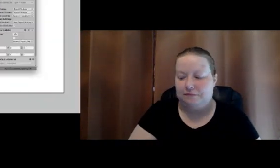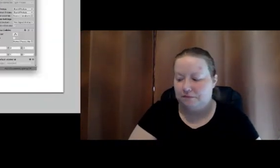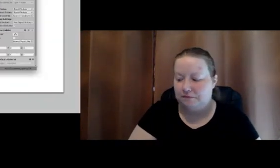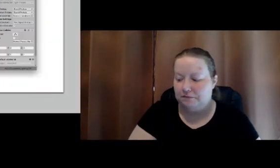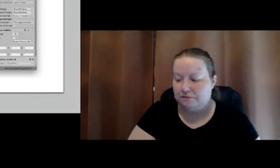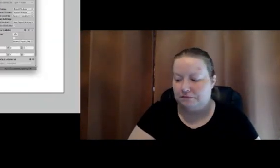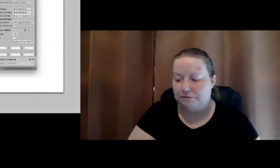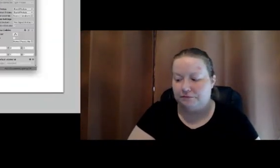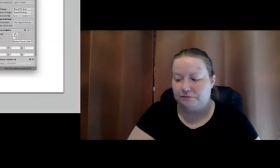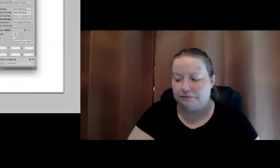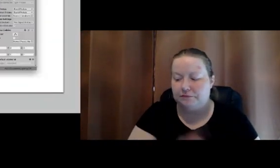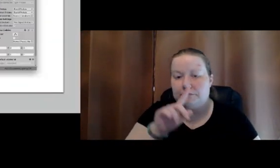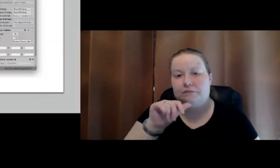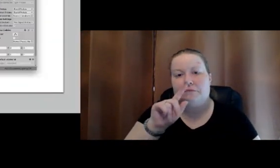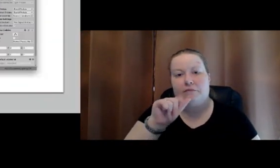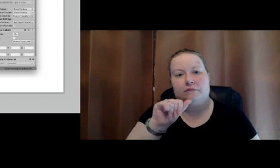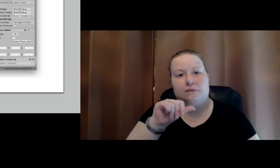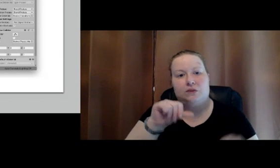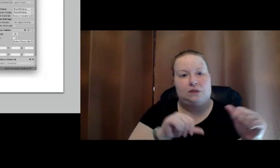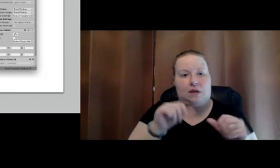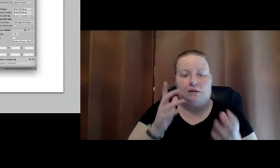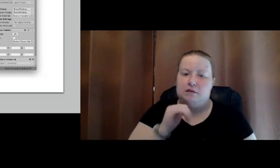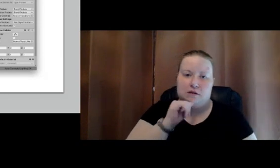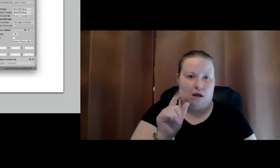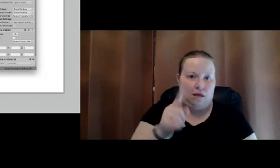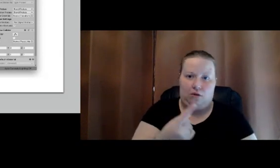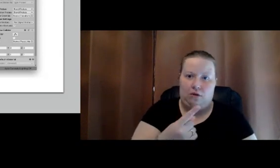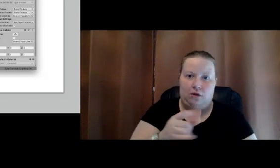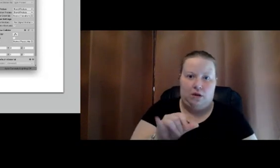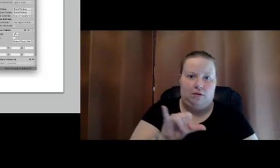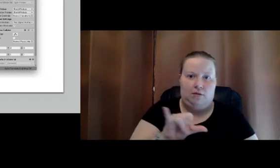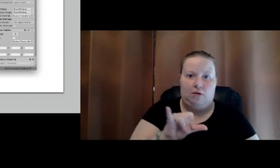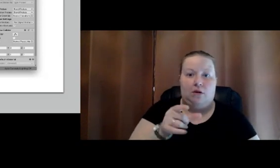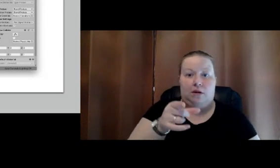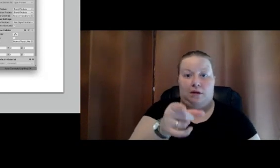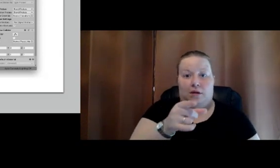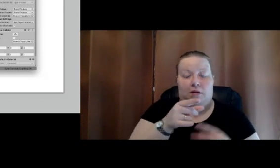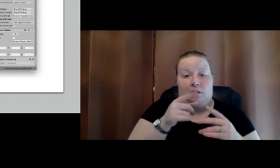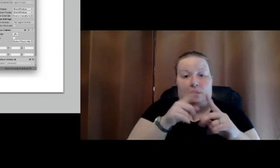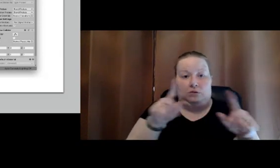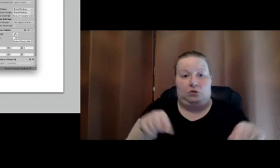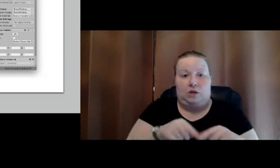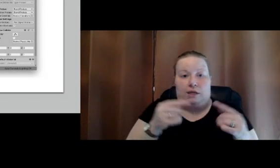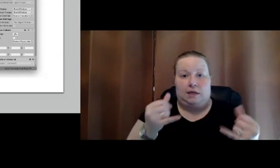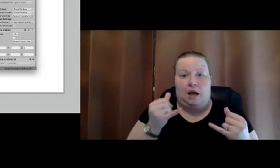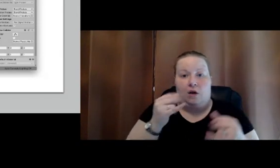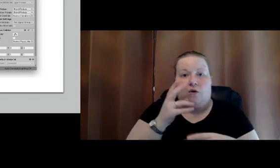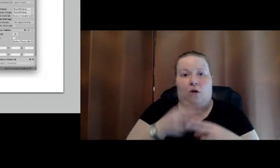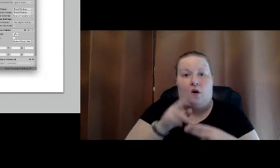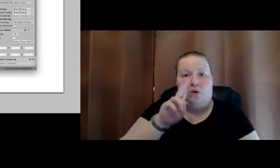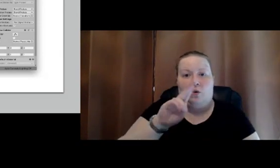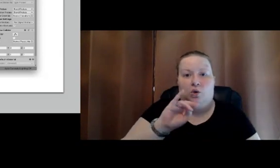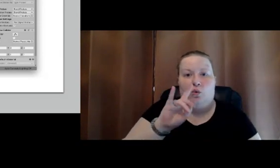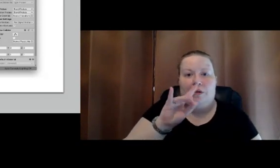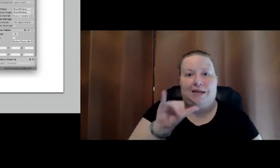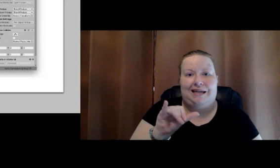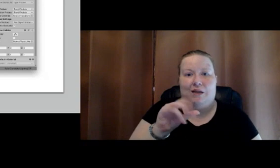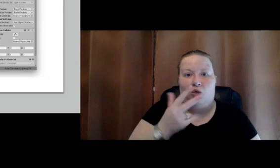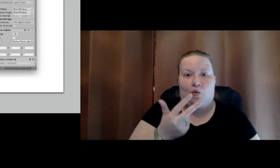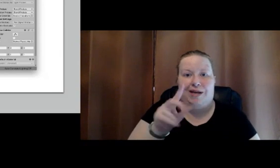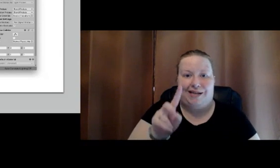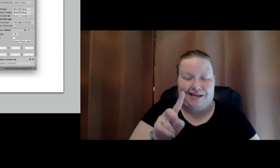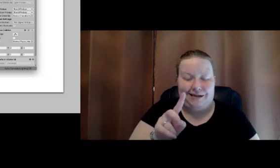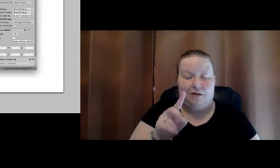And data scientists aren't the only one either. So on the screen now is a picture of what's called Unity 3D. And Unity 3D is